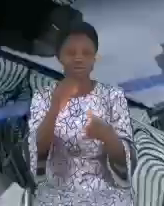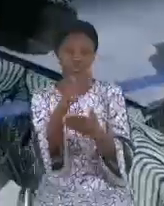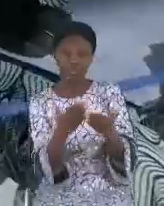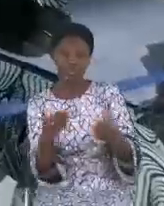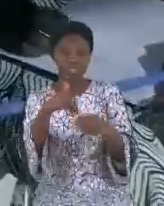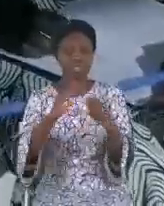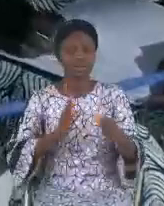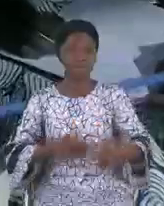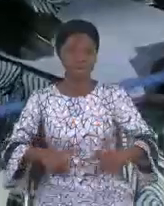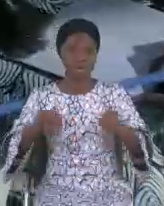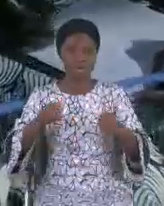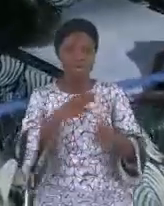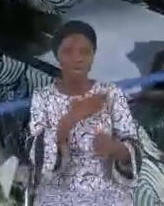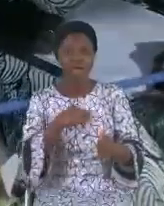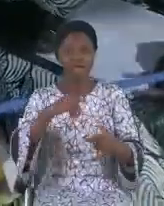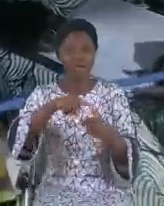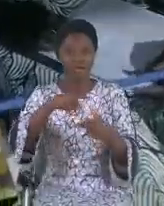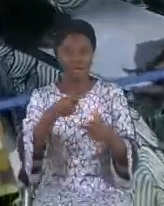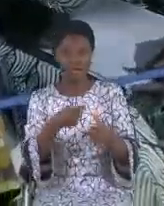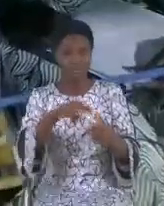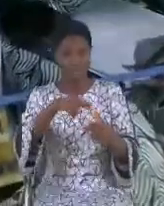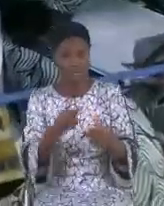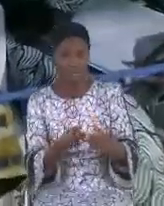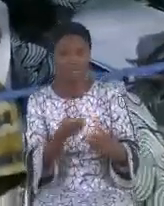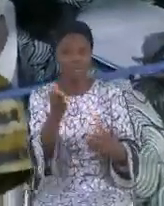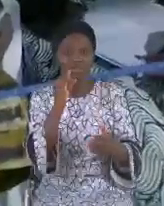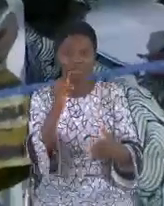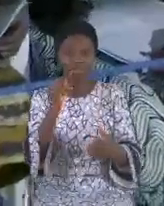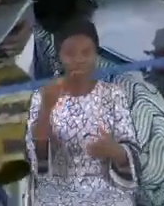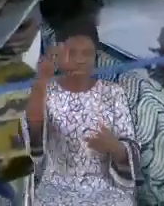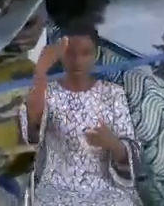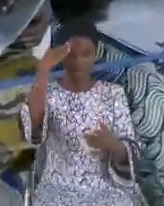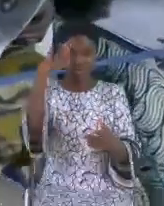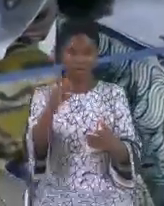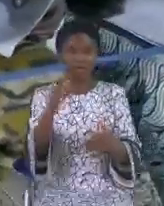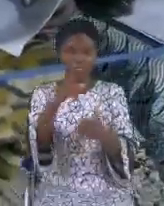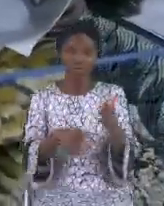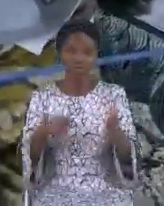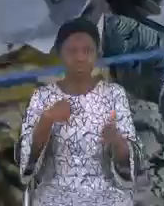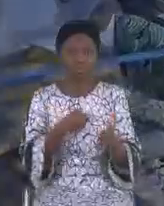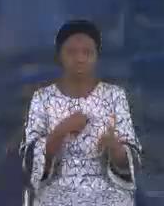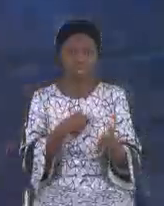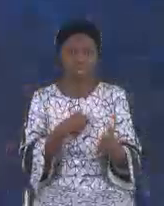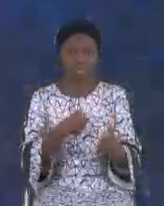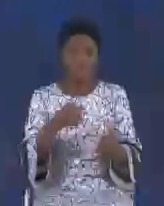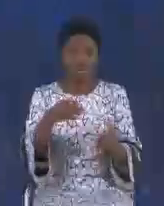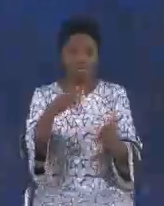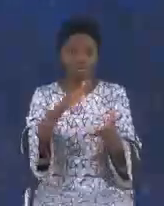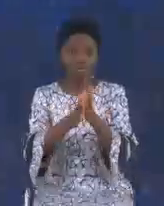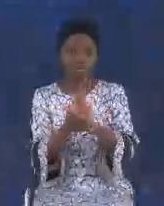then there's a realization of what we become after